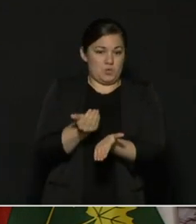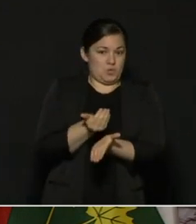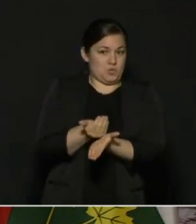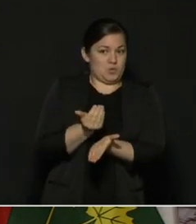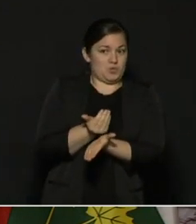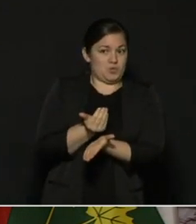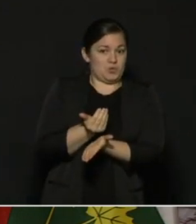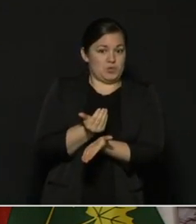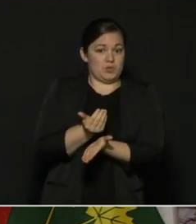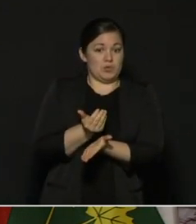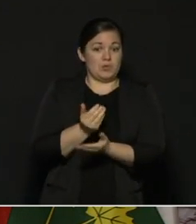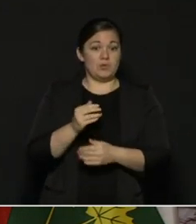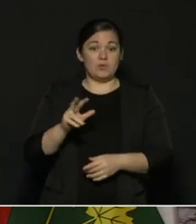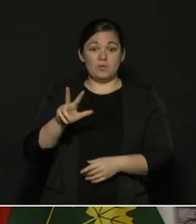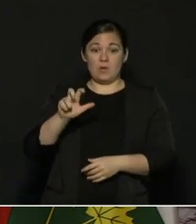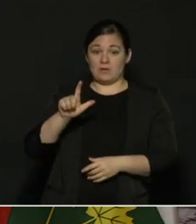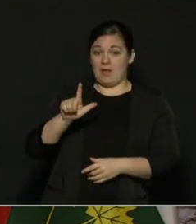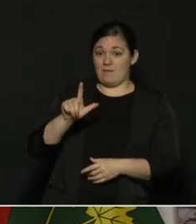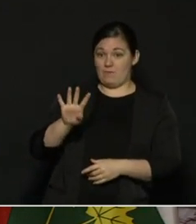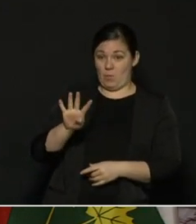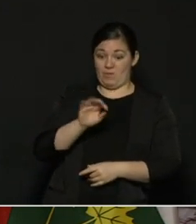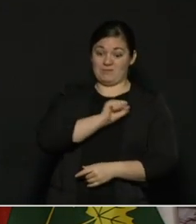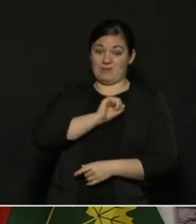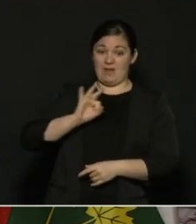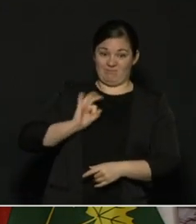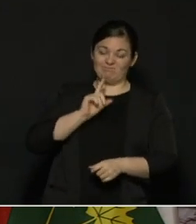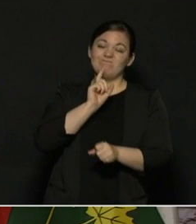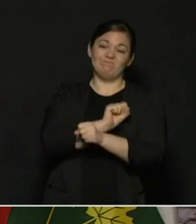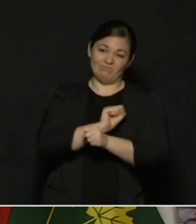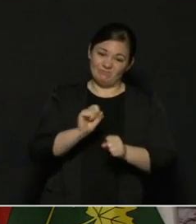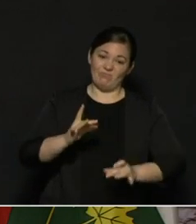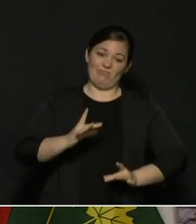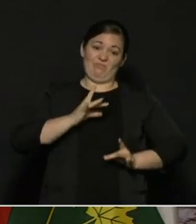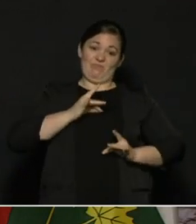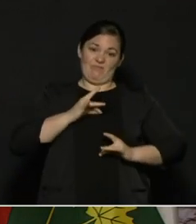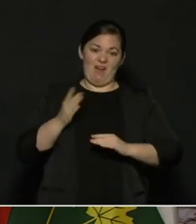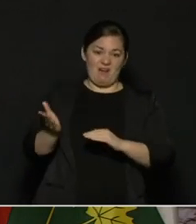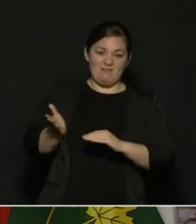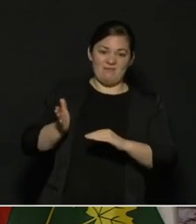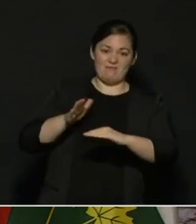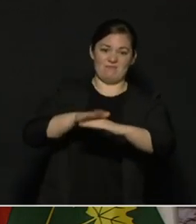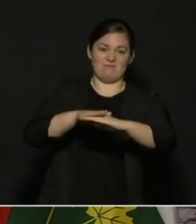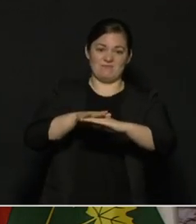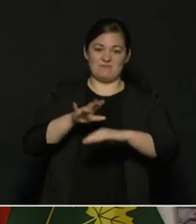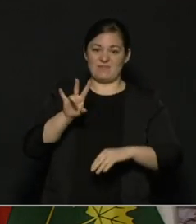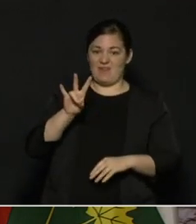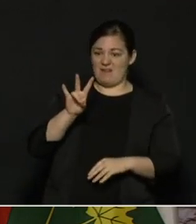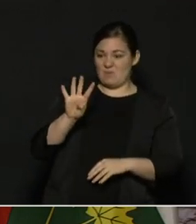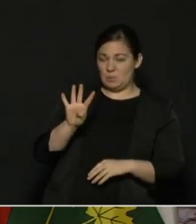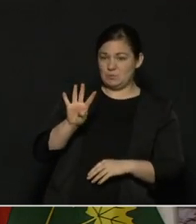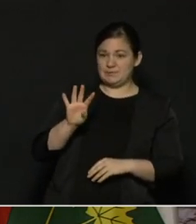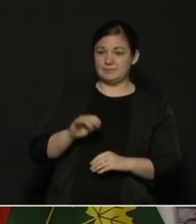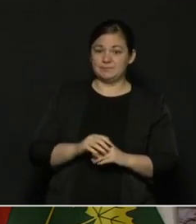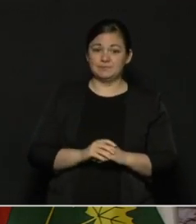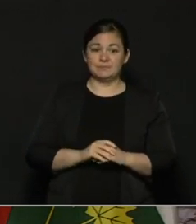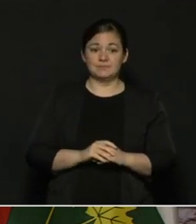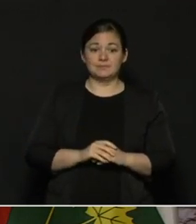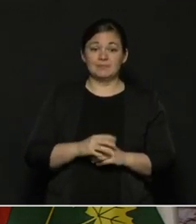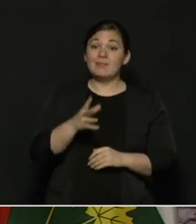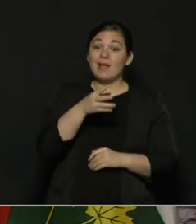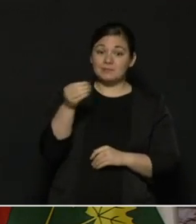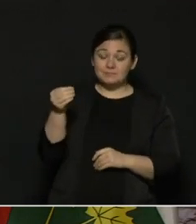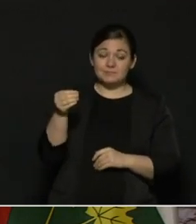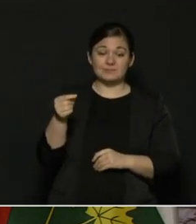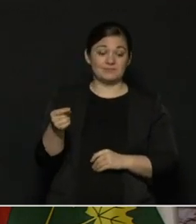of 324. And no changes in the deaths in the residents of the retirement homes. The